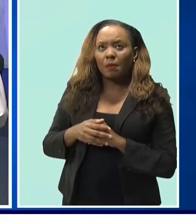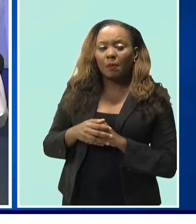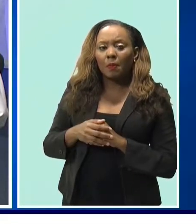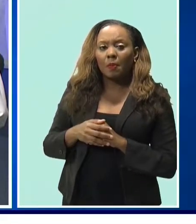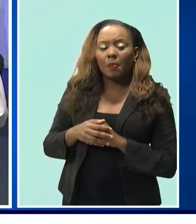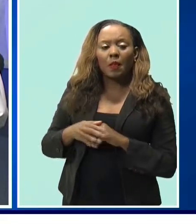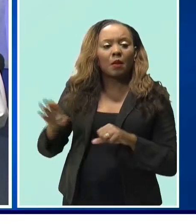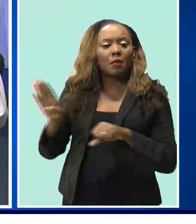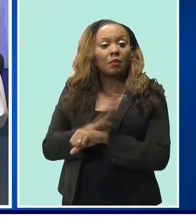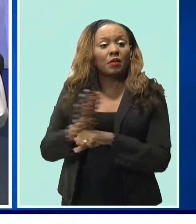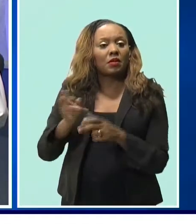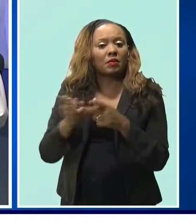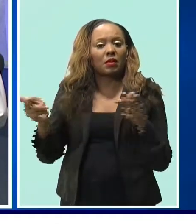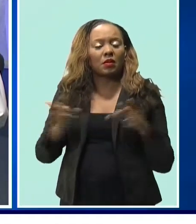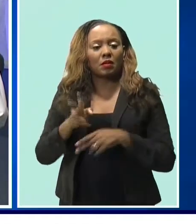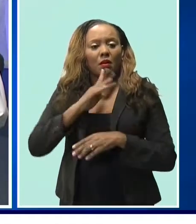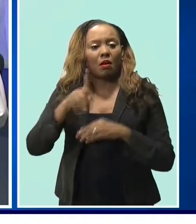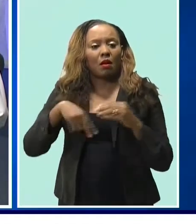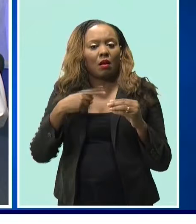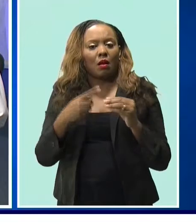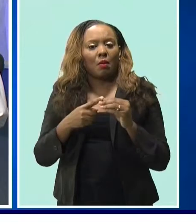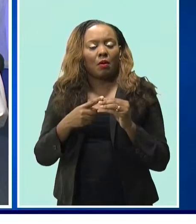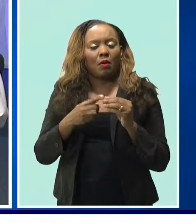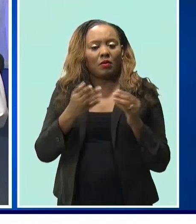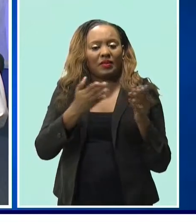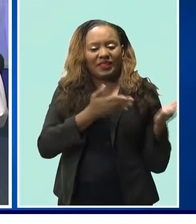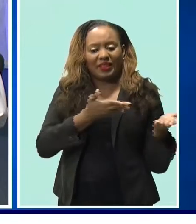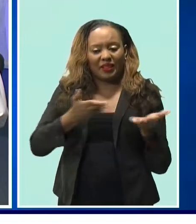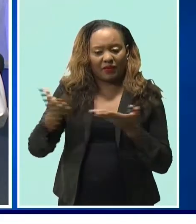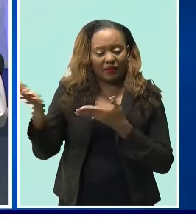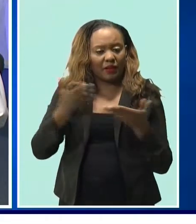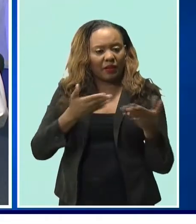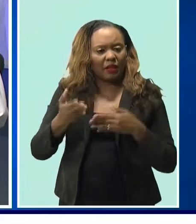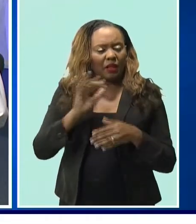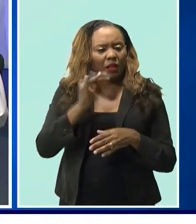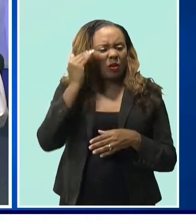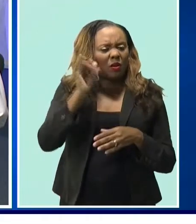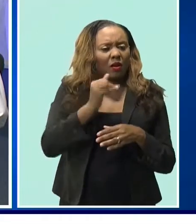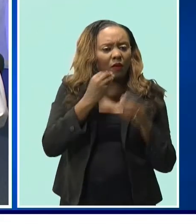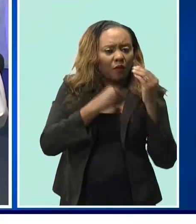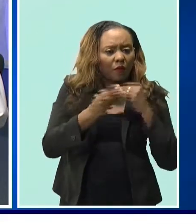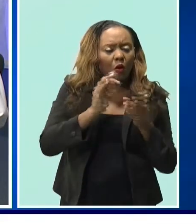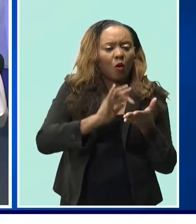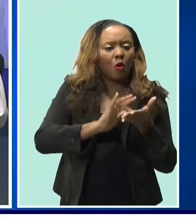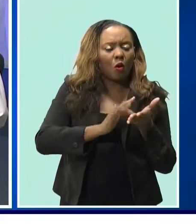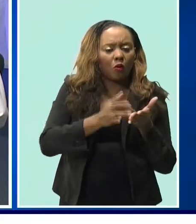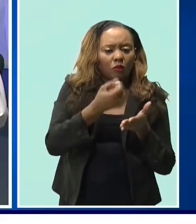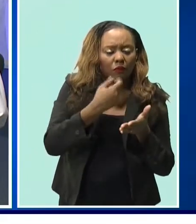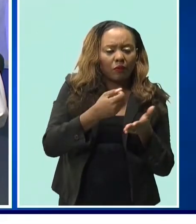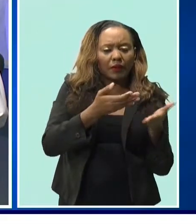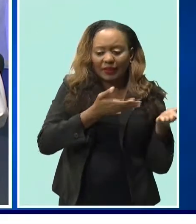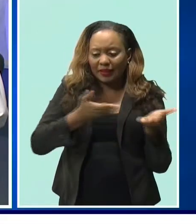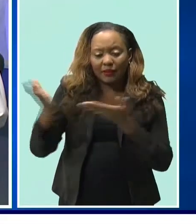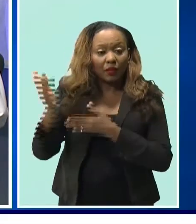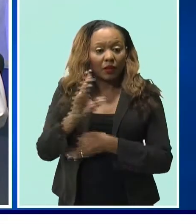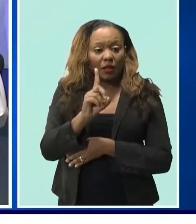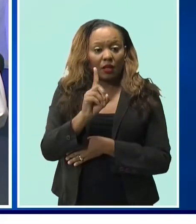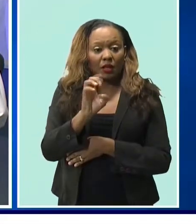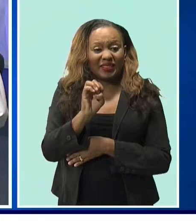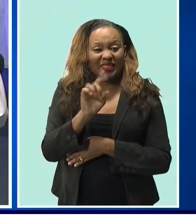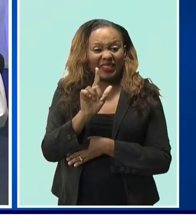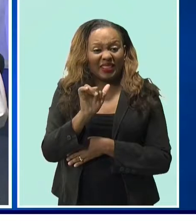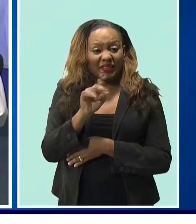deliveries and making stock available, food stuff, vegetables, those types of things. Has any agreement been reached on that